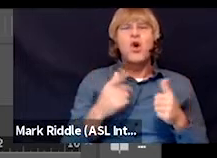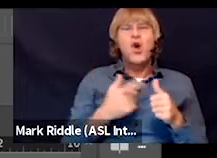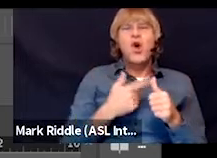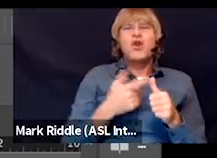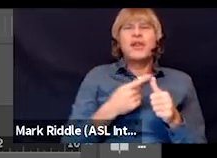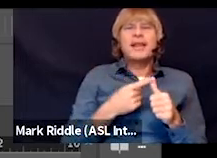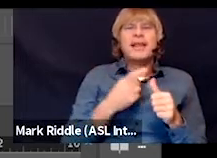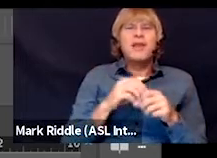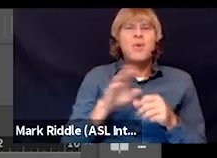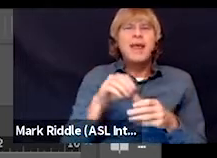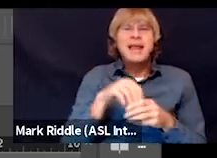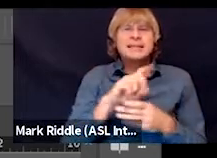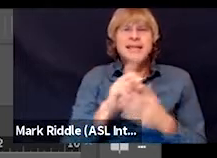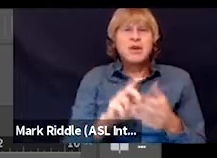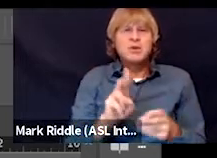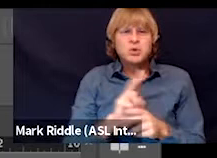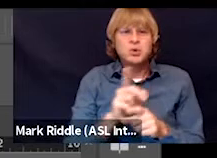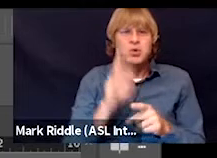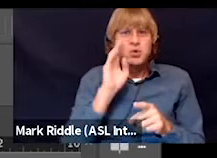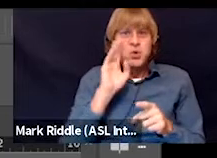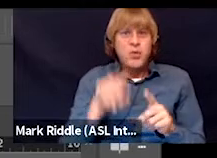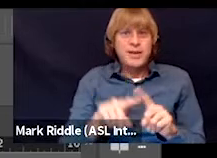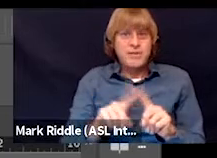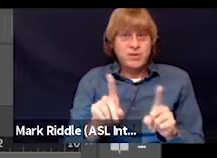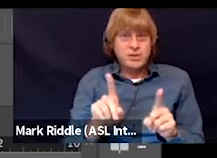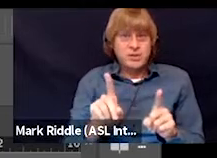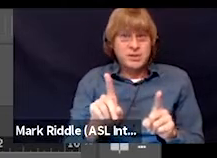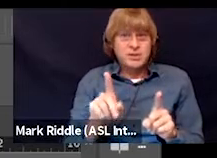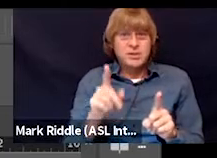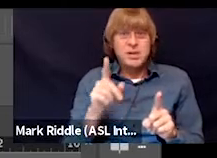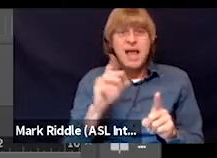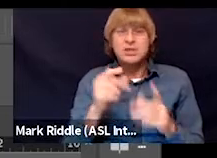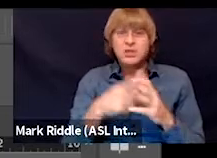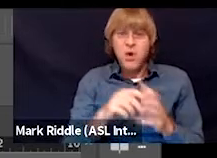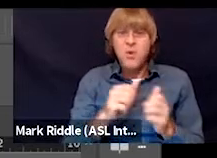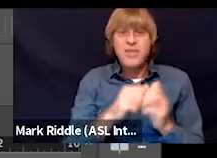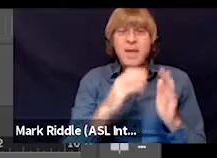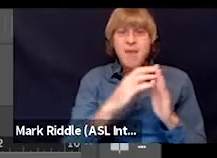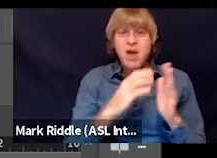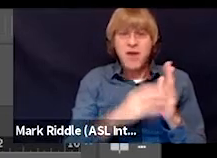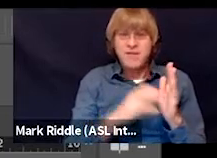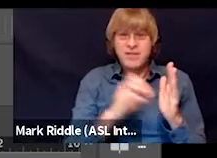your InDesign usage, you know the difference, and start with paragraph